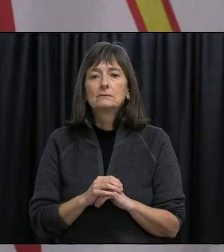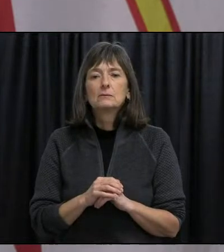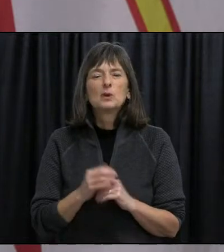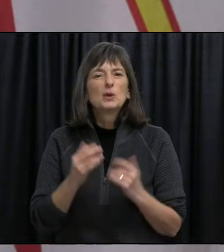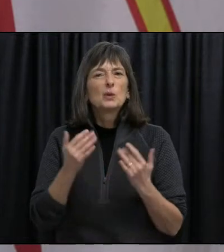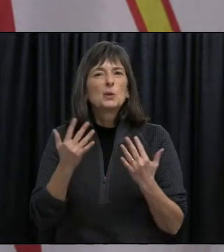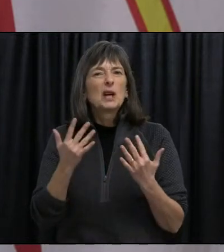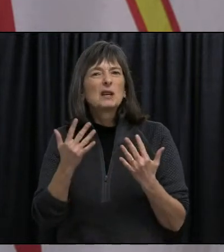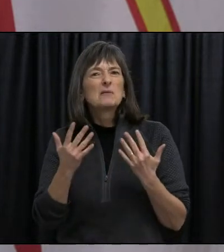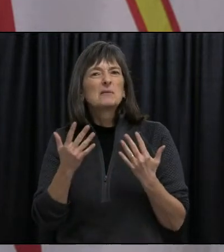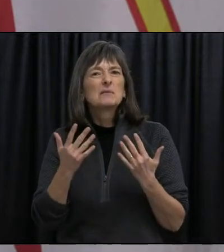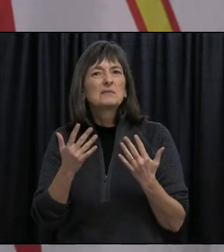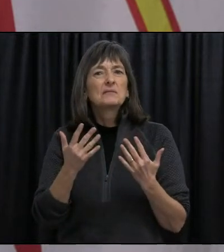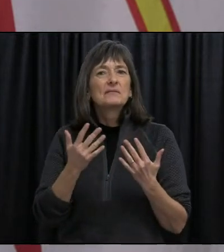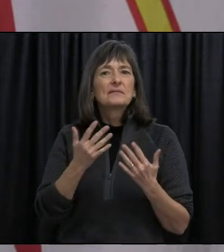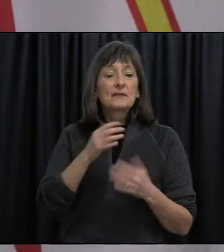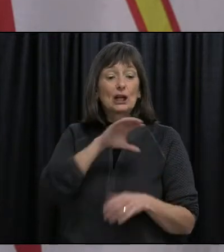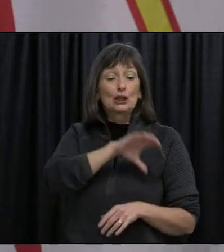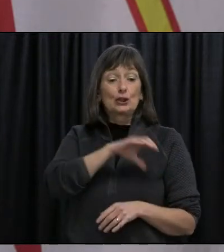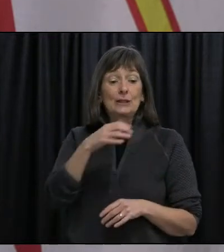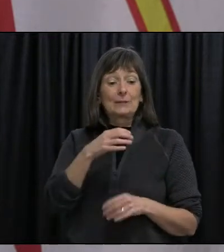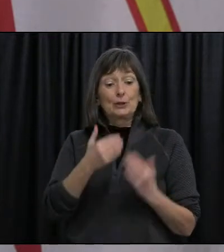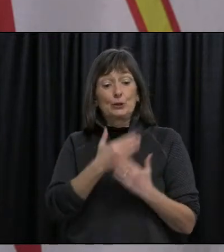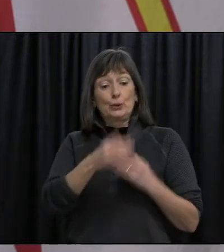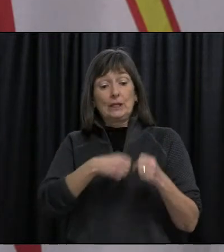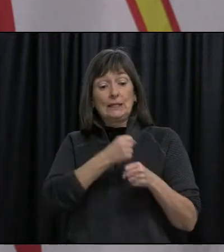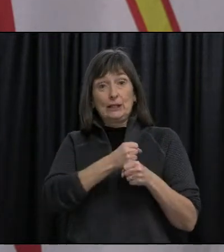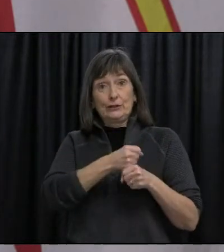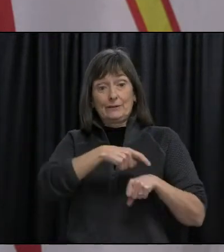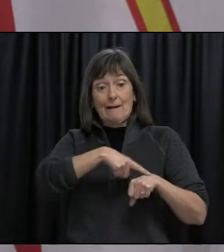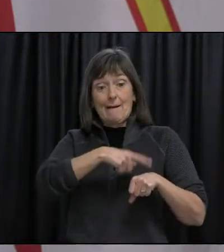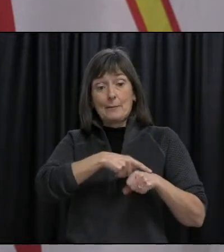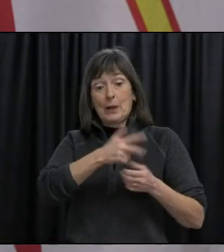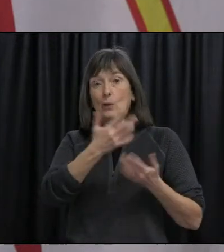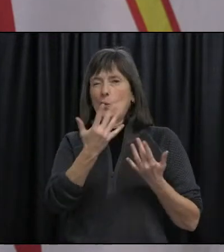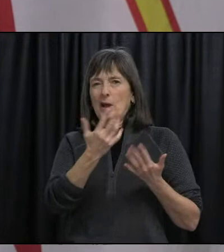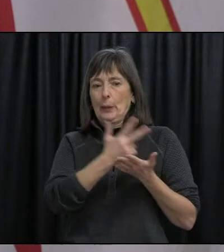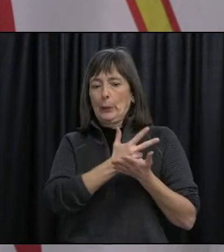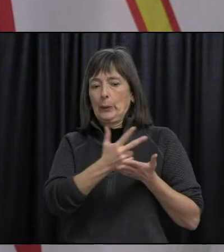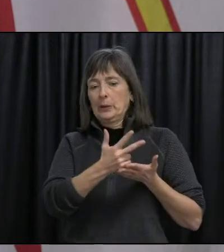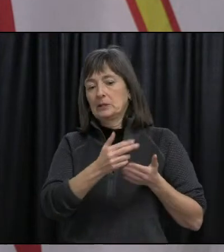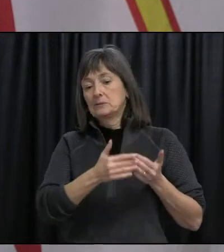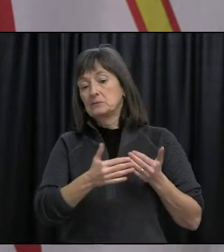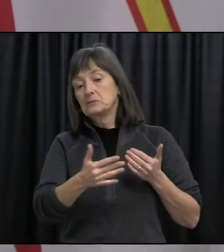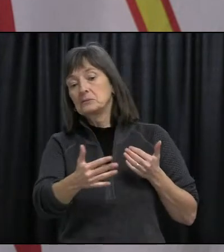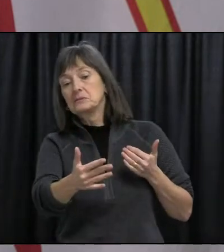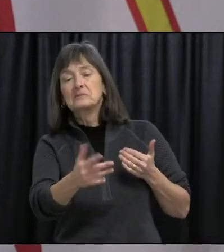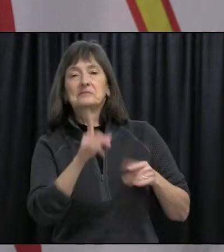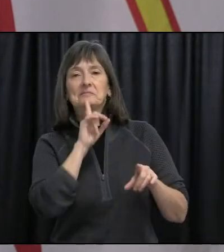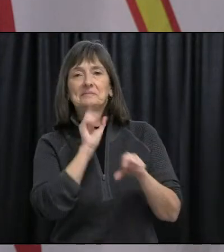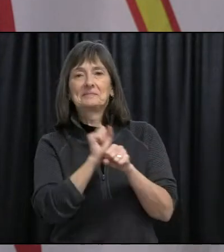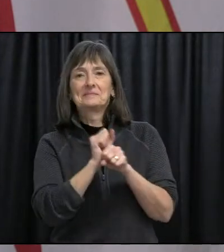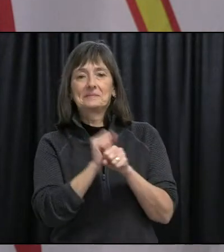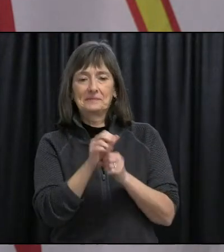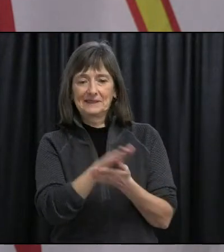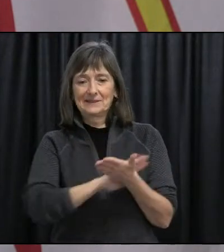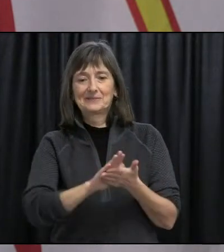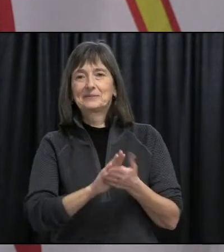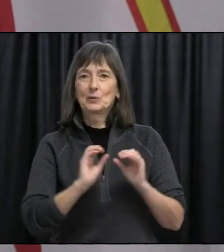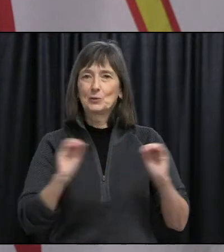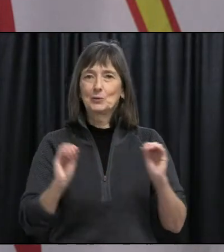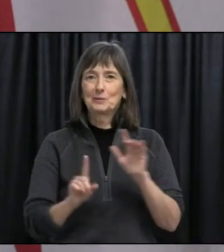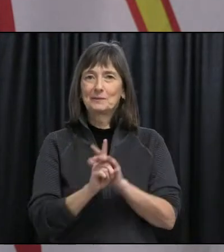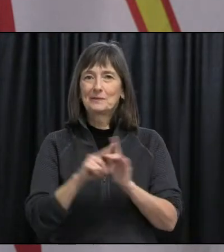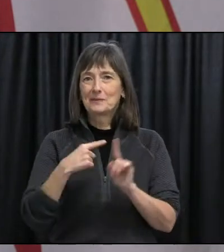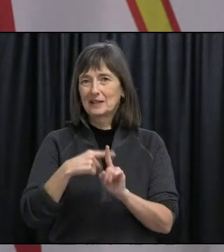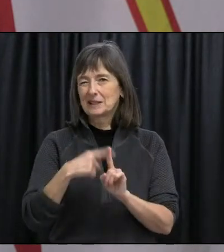wait for about 3 weeks after the Christmas season, just to make sure that there's not cases that, are popping up because people haven't gotten